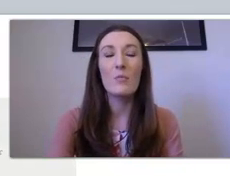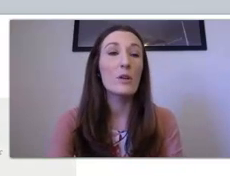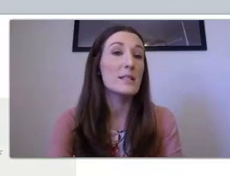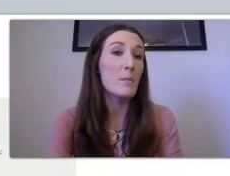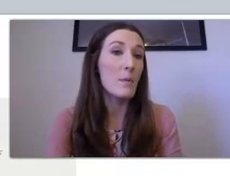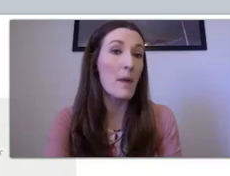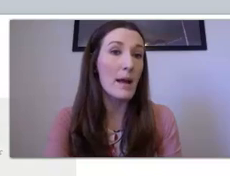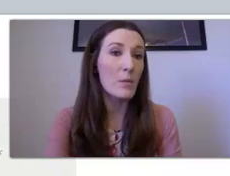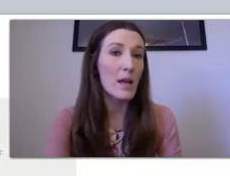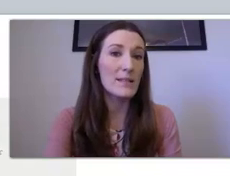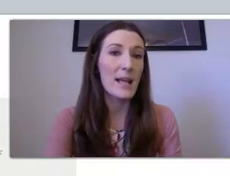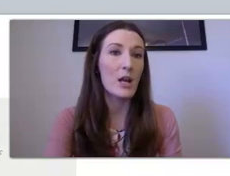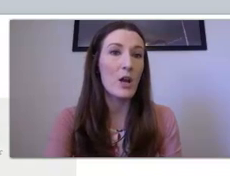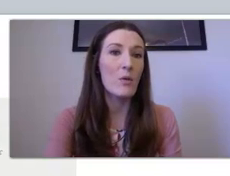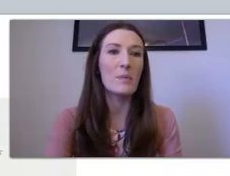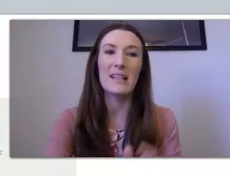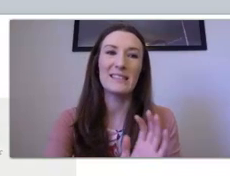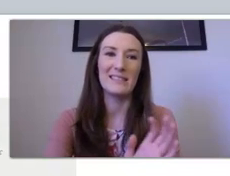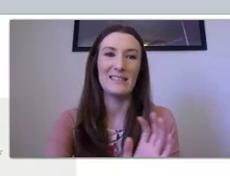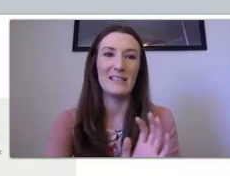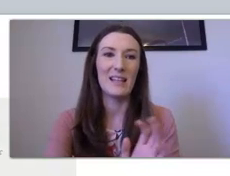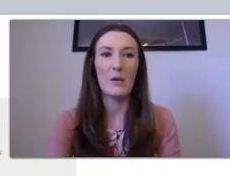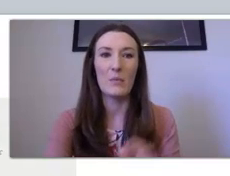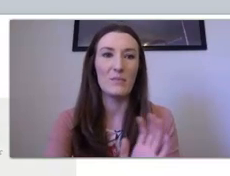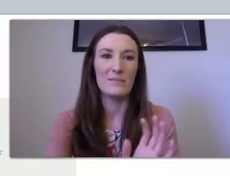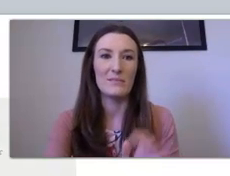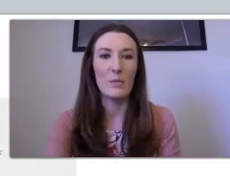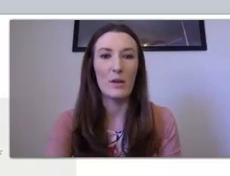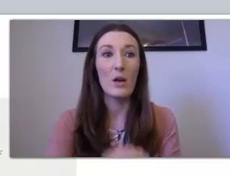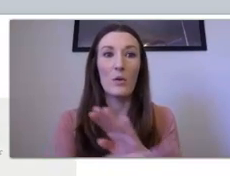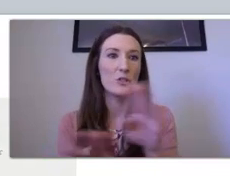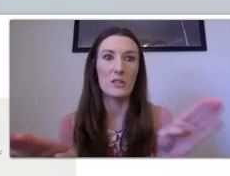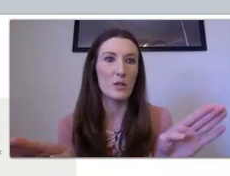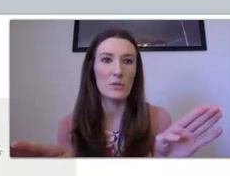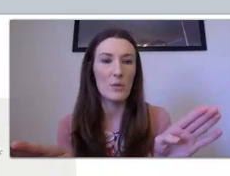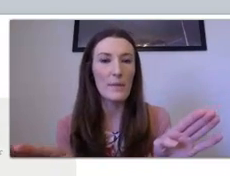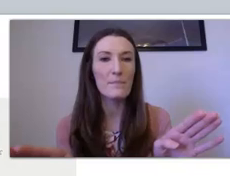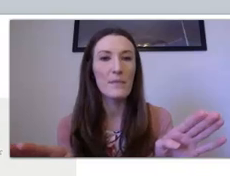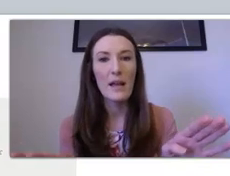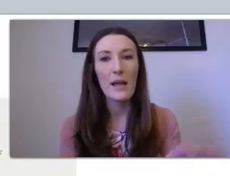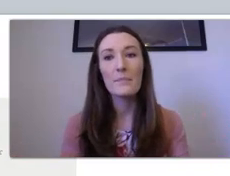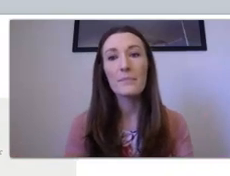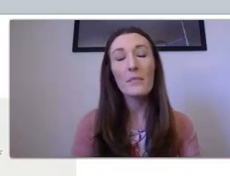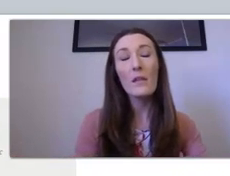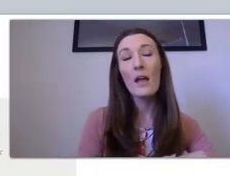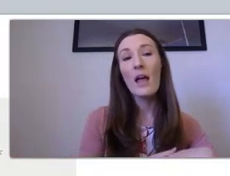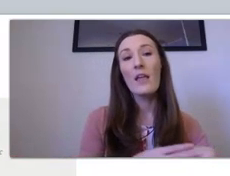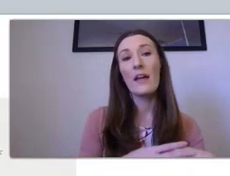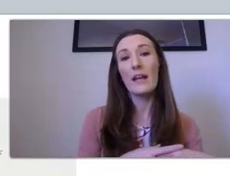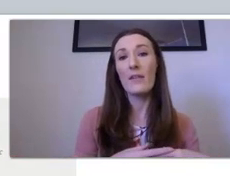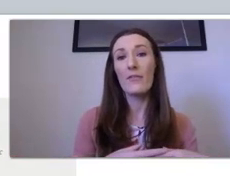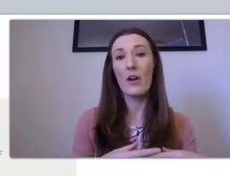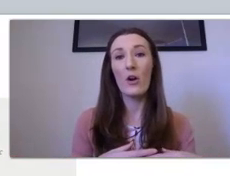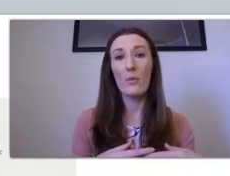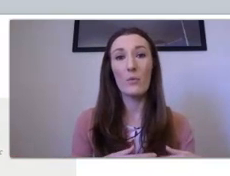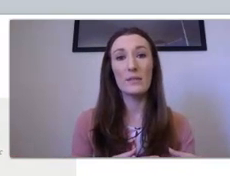this? More diplomatic way of saying no would be like, I wouldn't, or just don't do it. Okay?